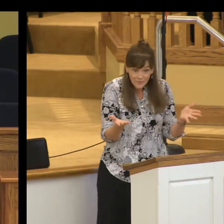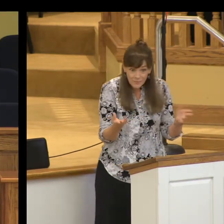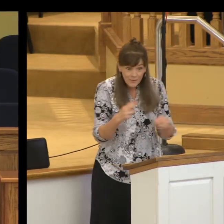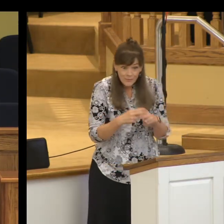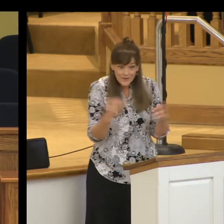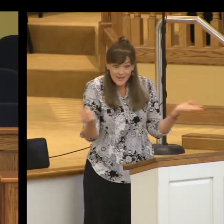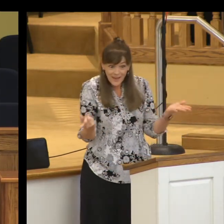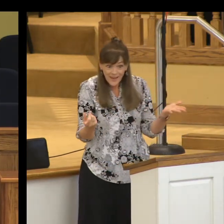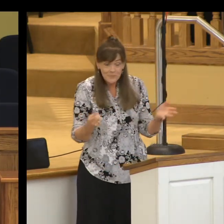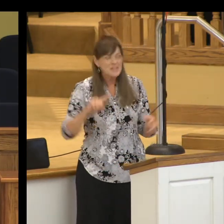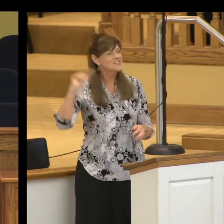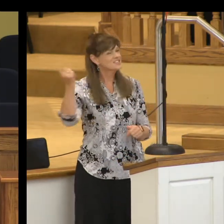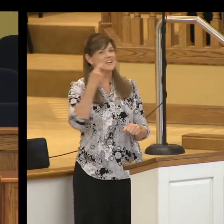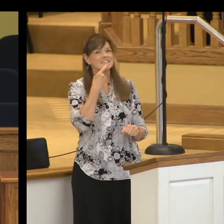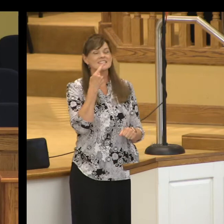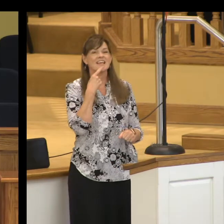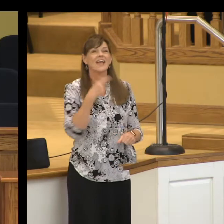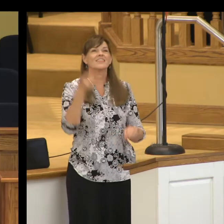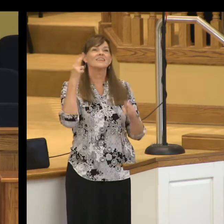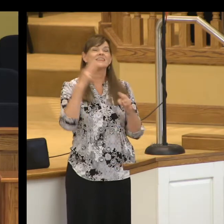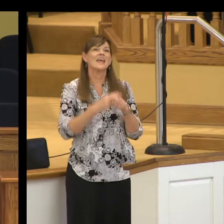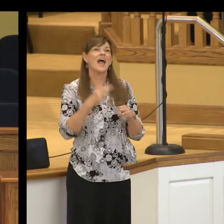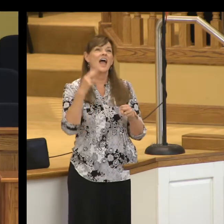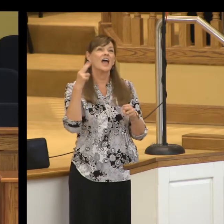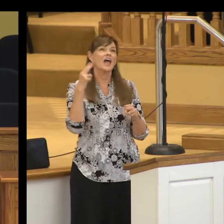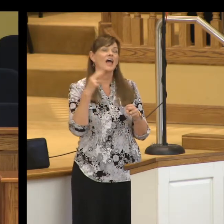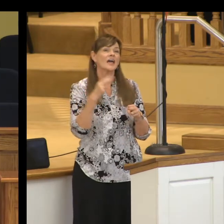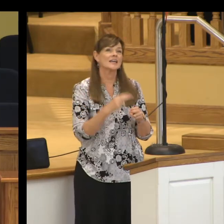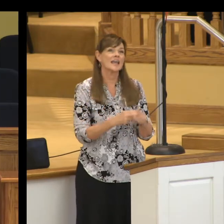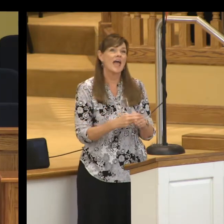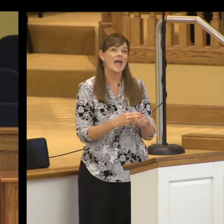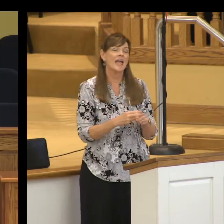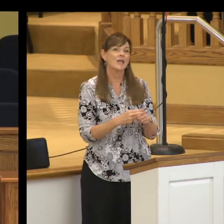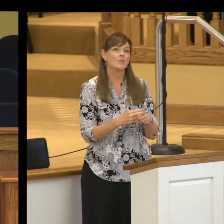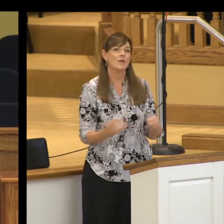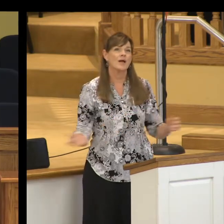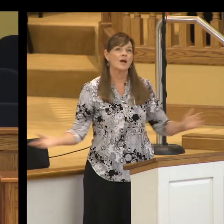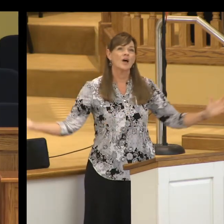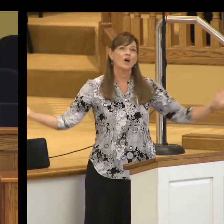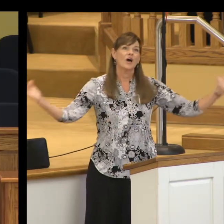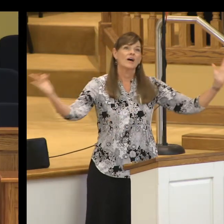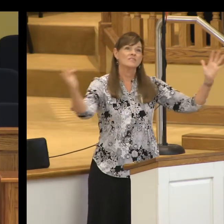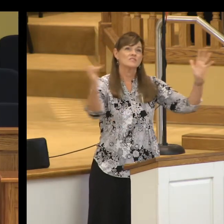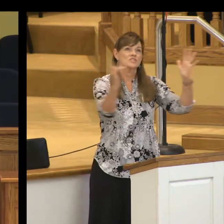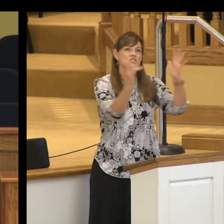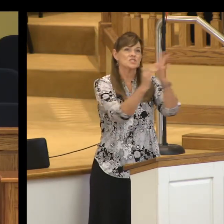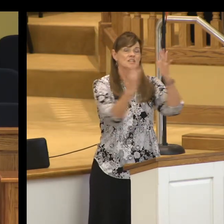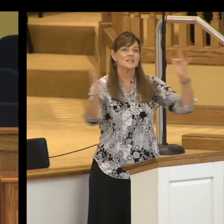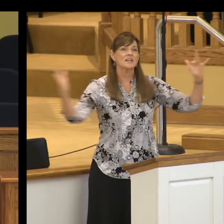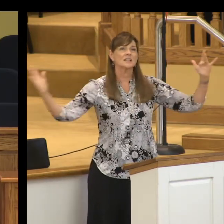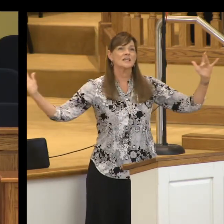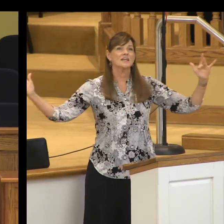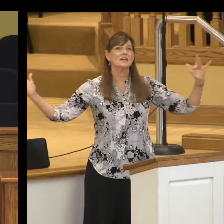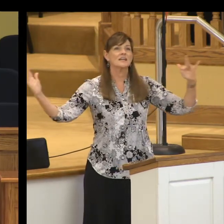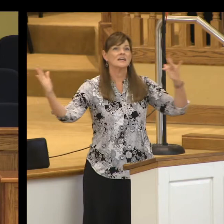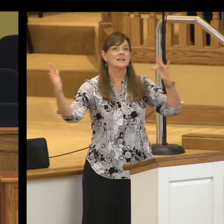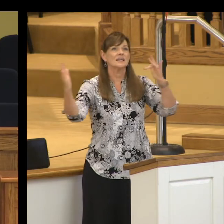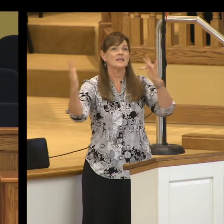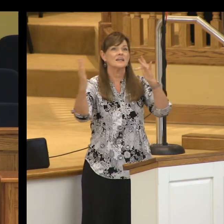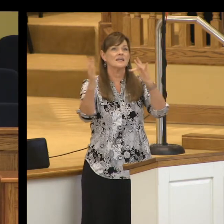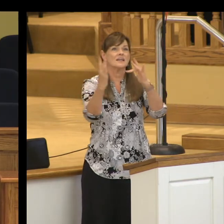the name, say the name of